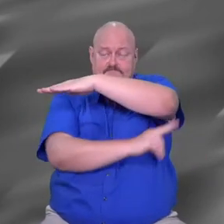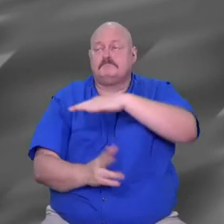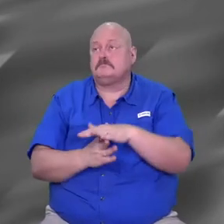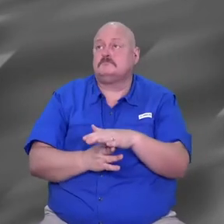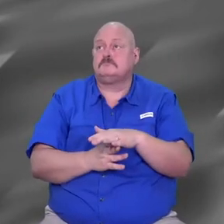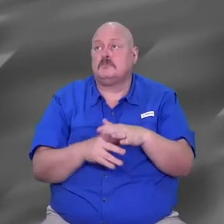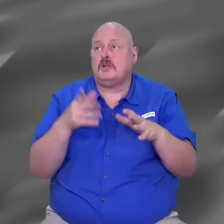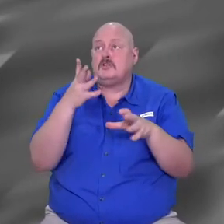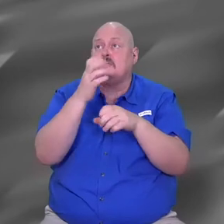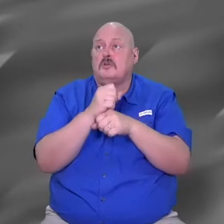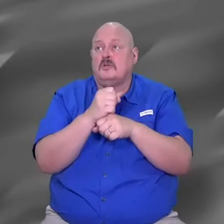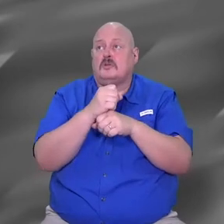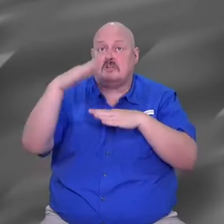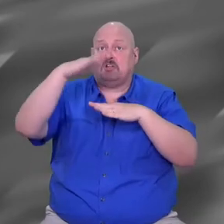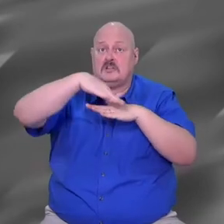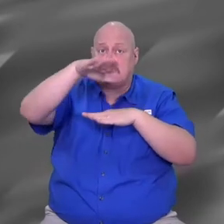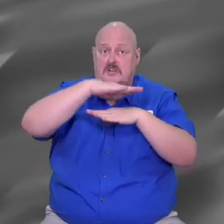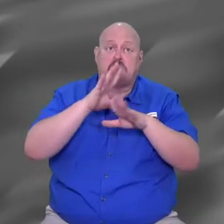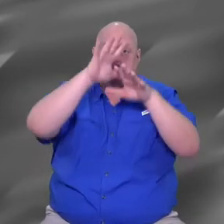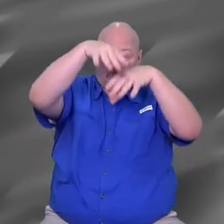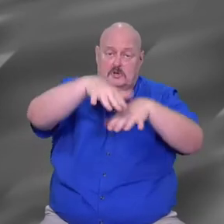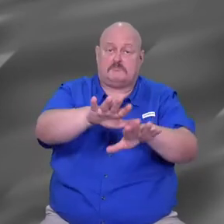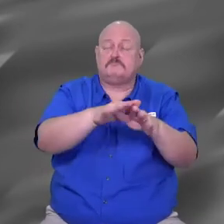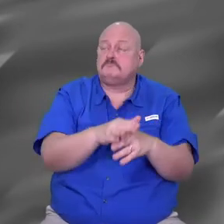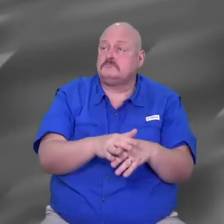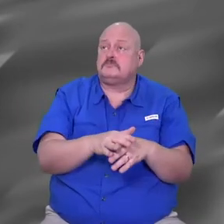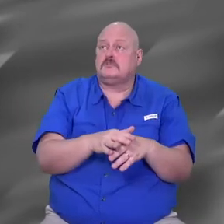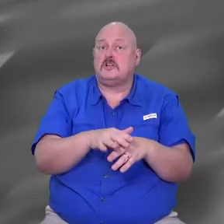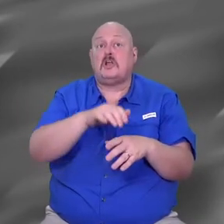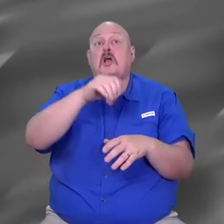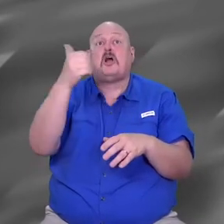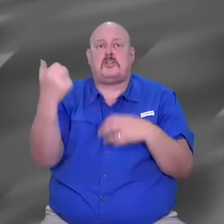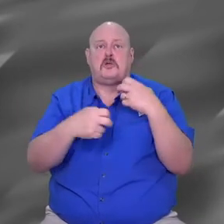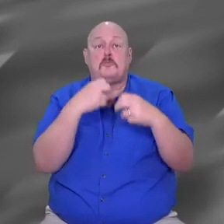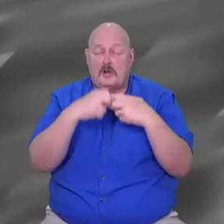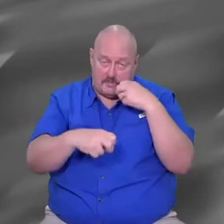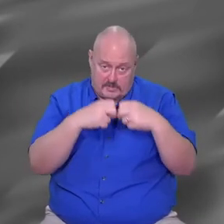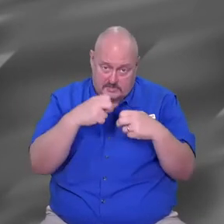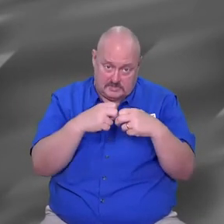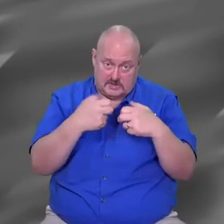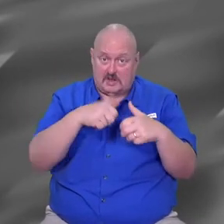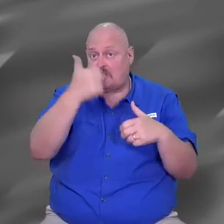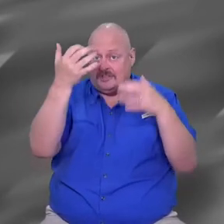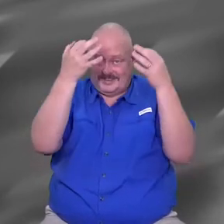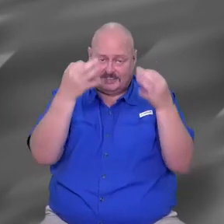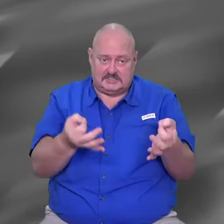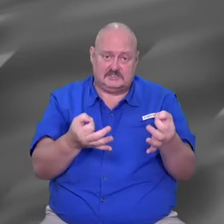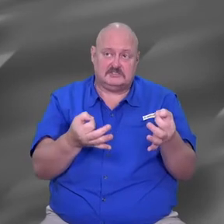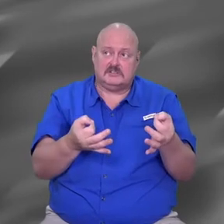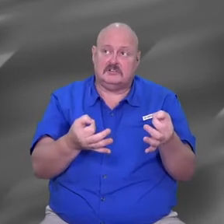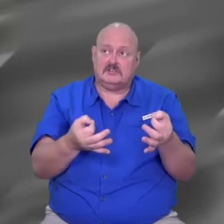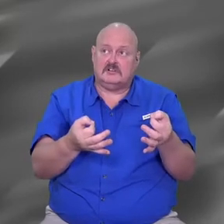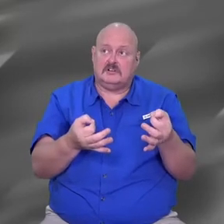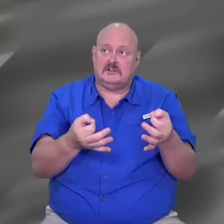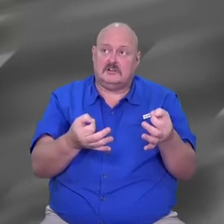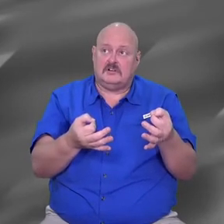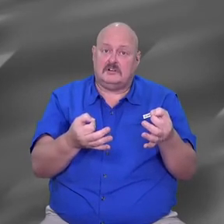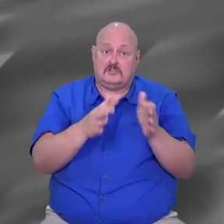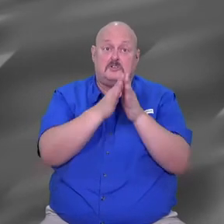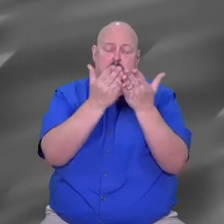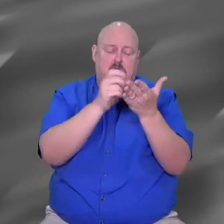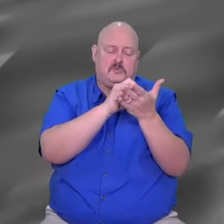you're just getting the top of the wave. There are other issues. There are other decisions. In fact, there was a book